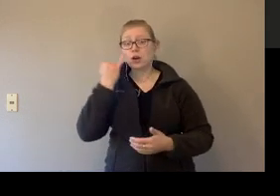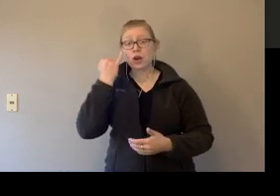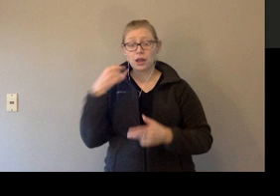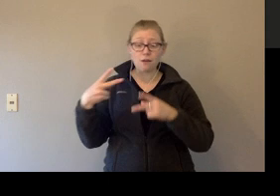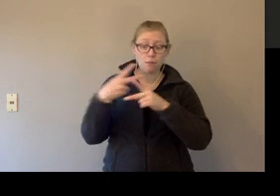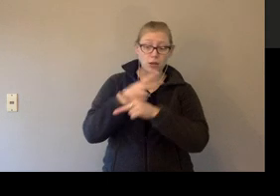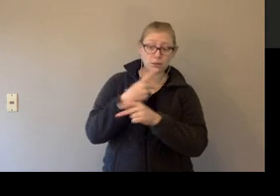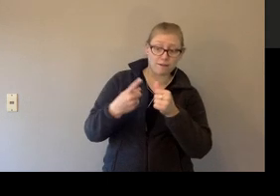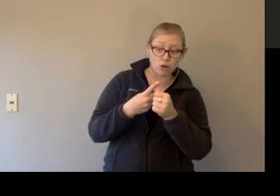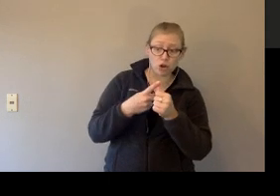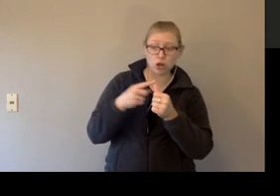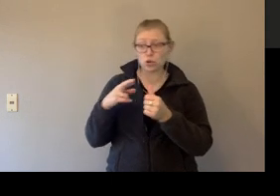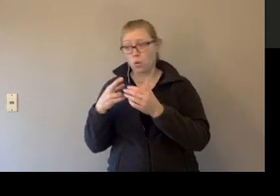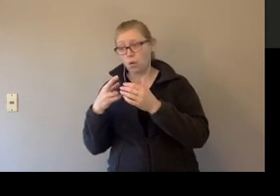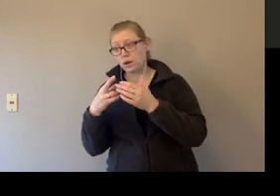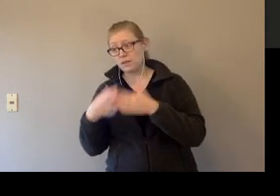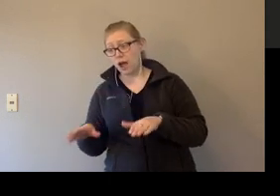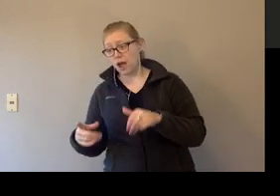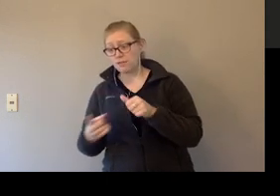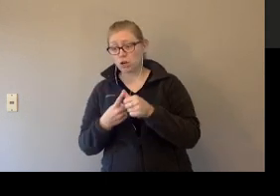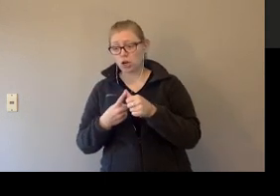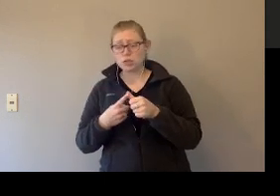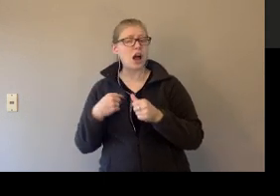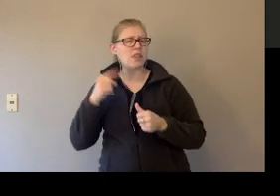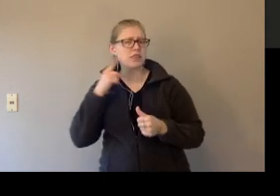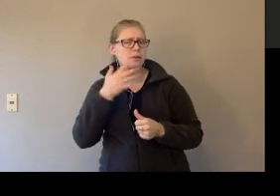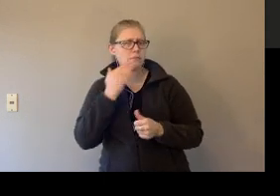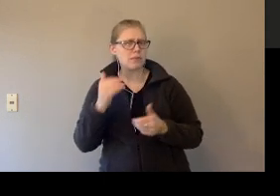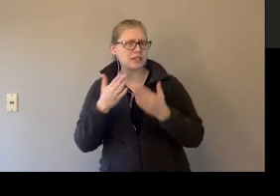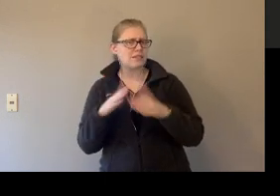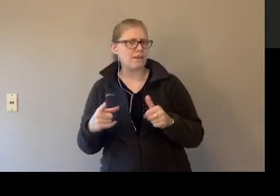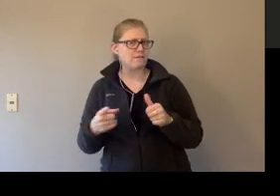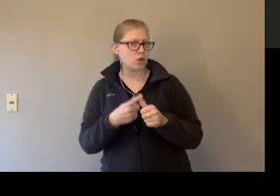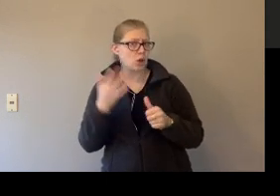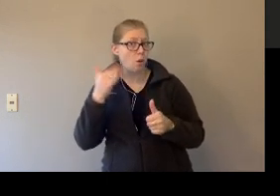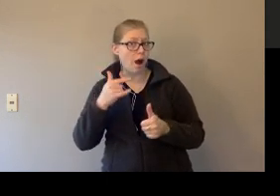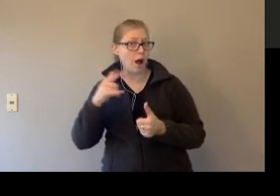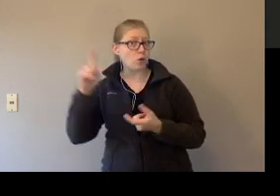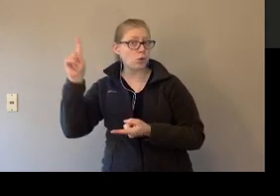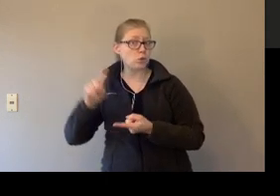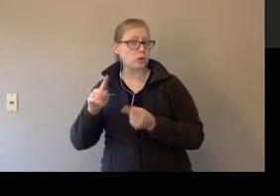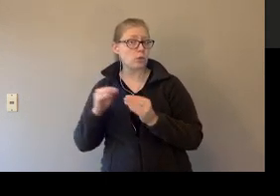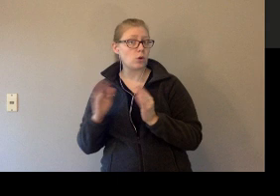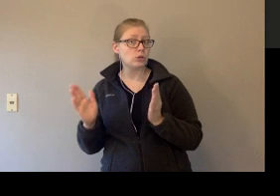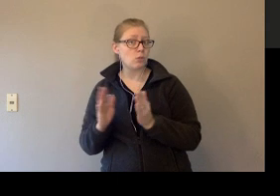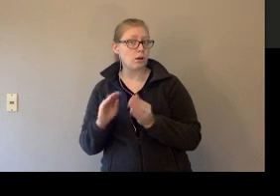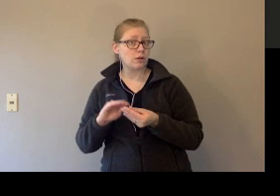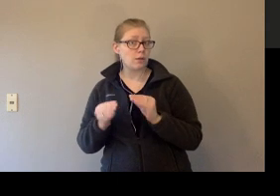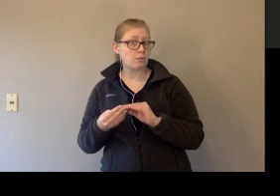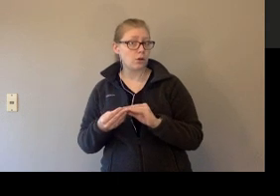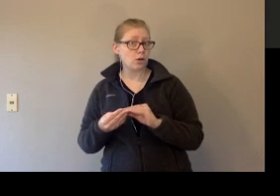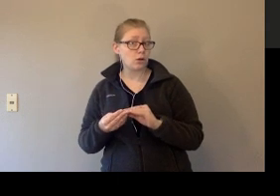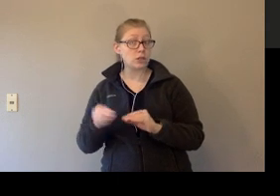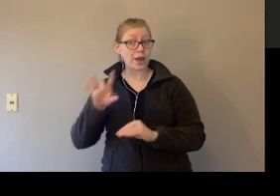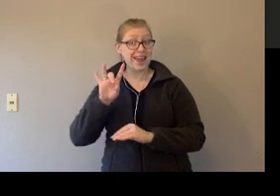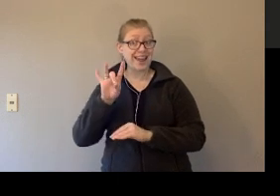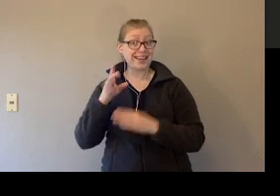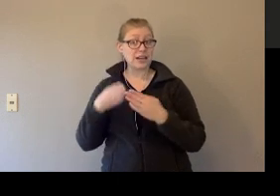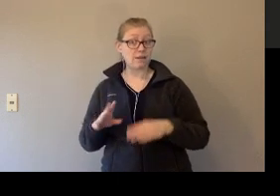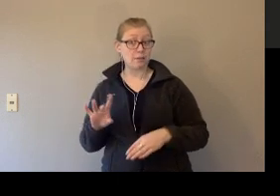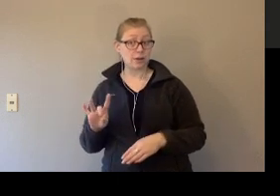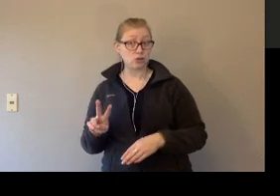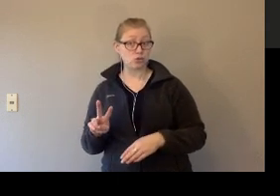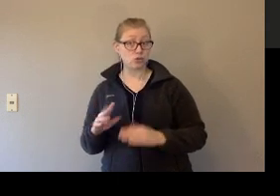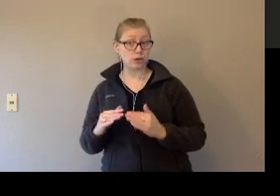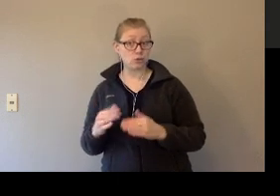multiply second. I always encourage dividing first because you end up with a smaller number. 8 divided by 2 is 4, and then we have 4y.